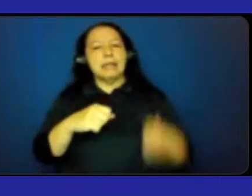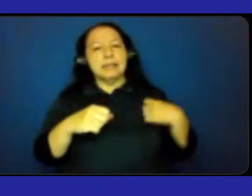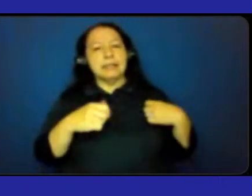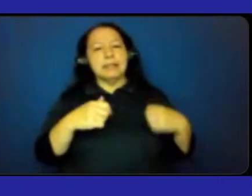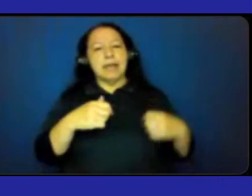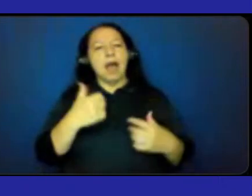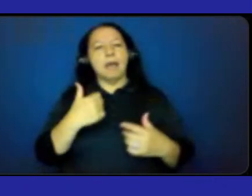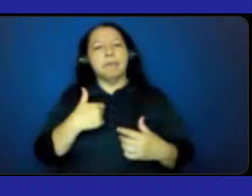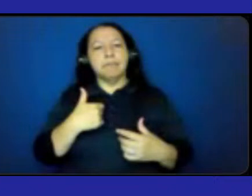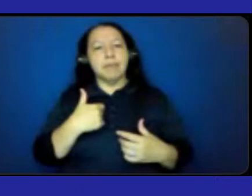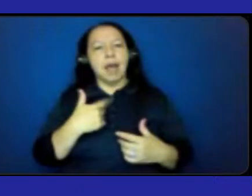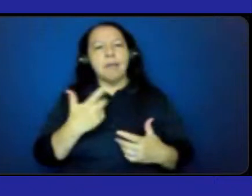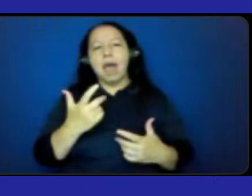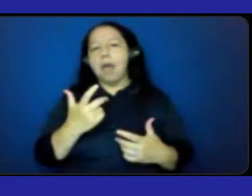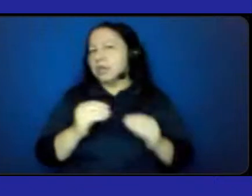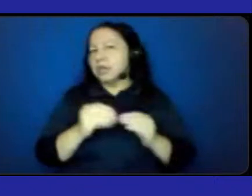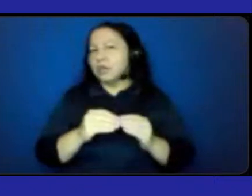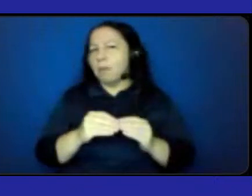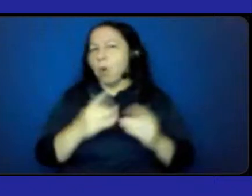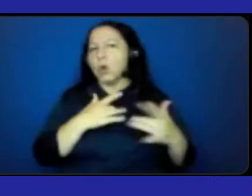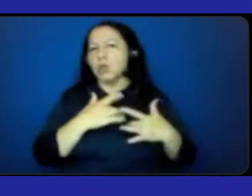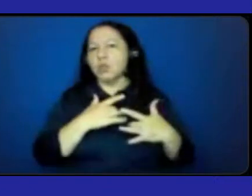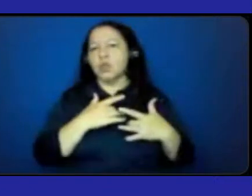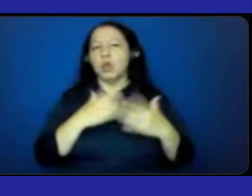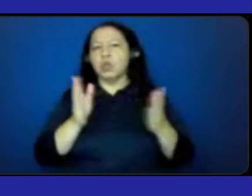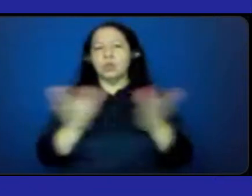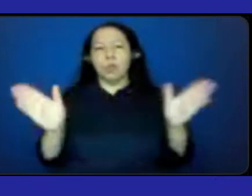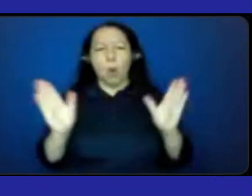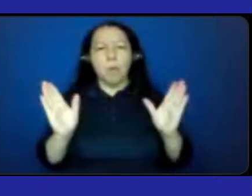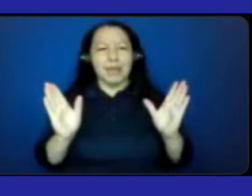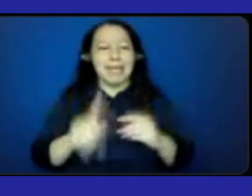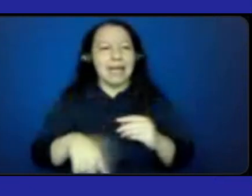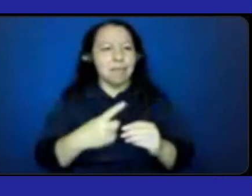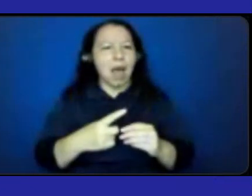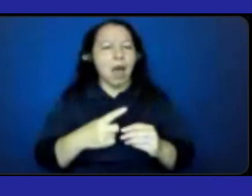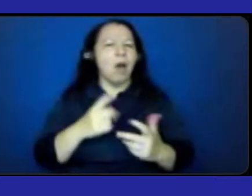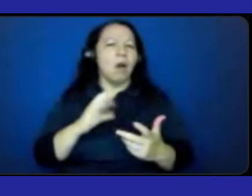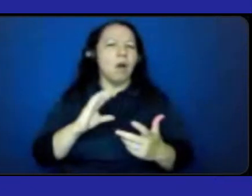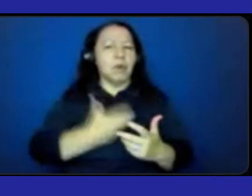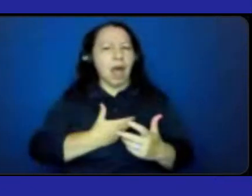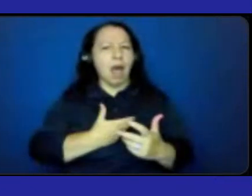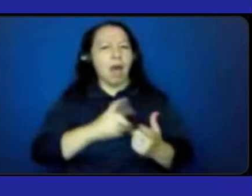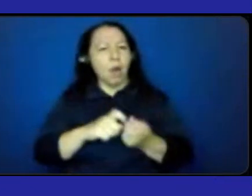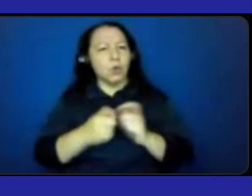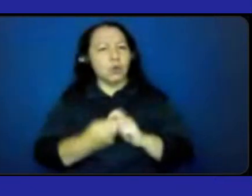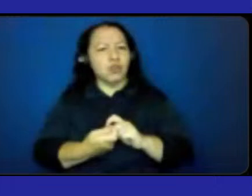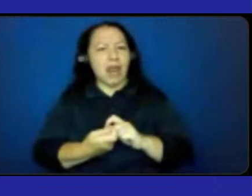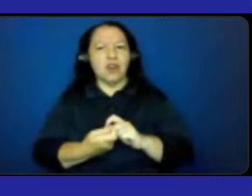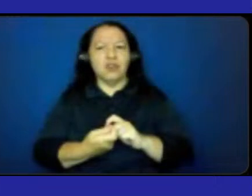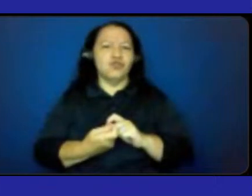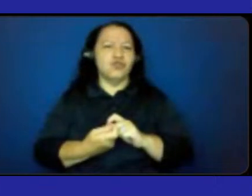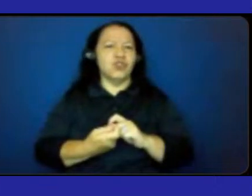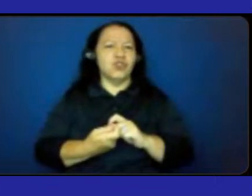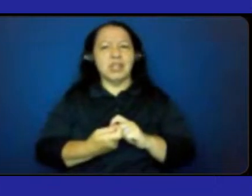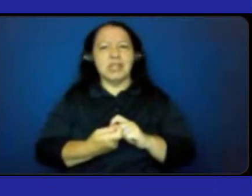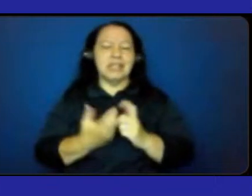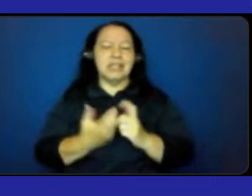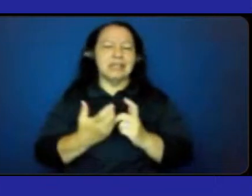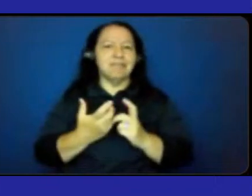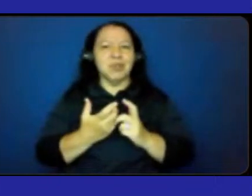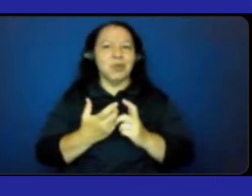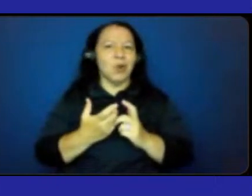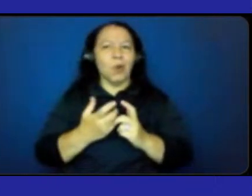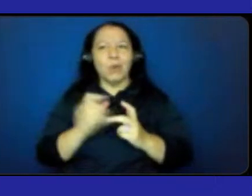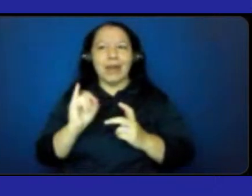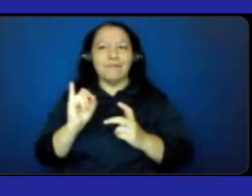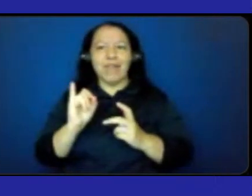having growing concerns just globally about our changing infection rate every day in the